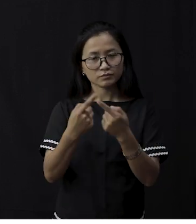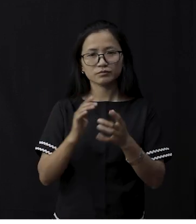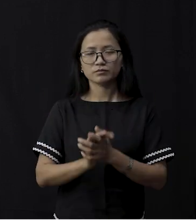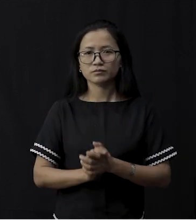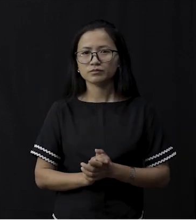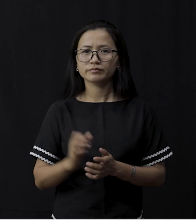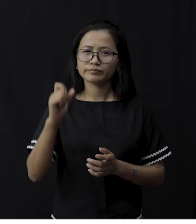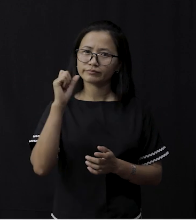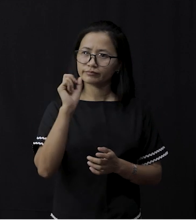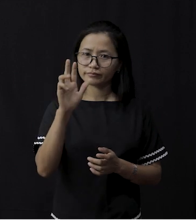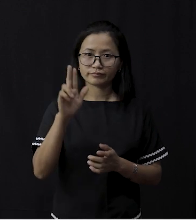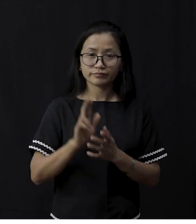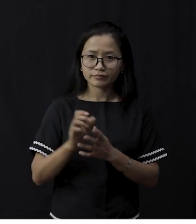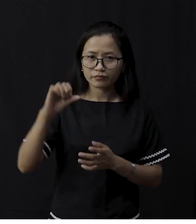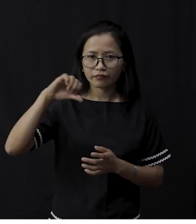9.